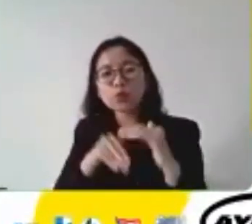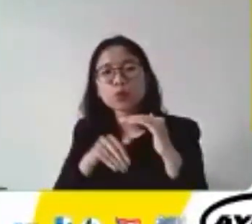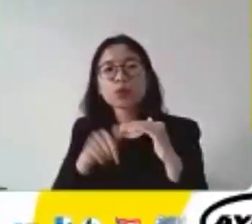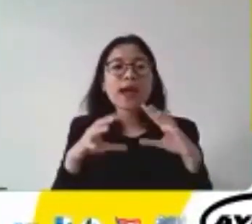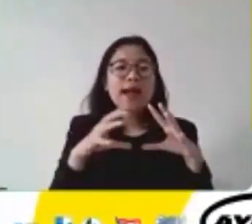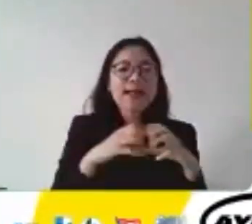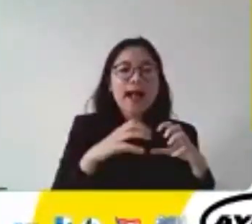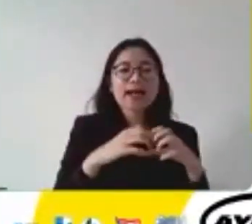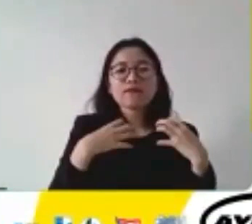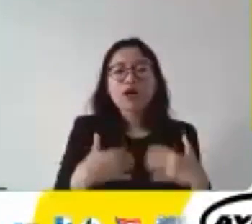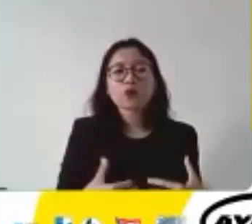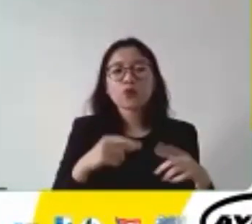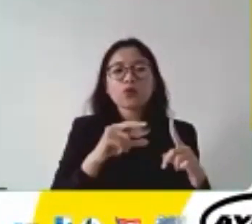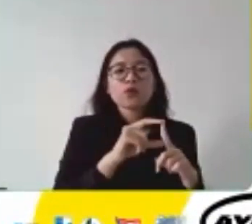although